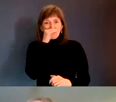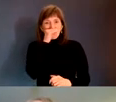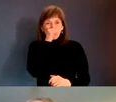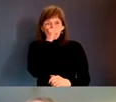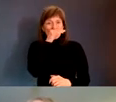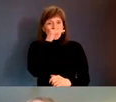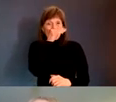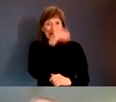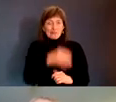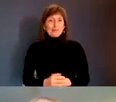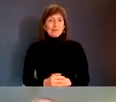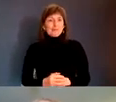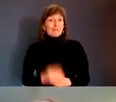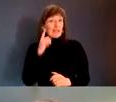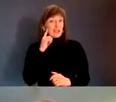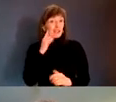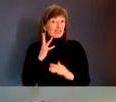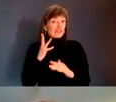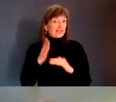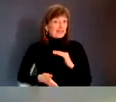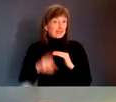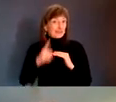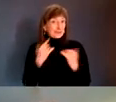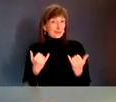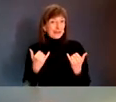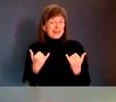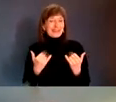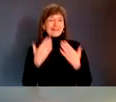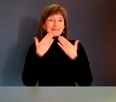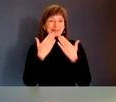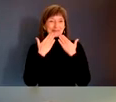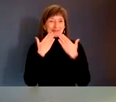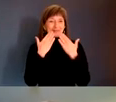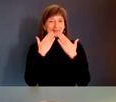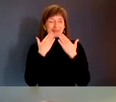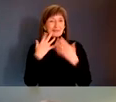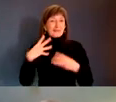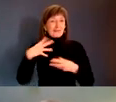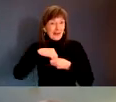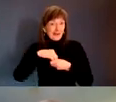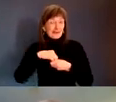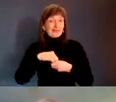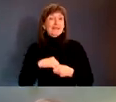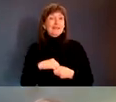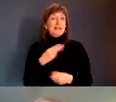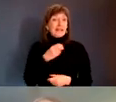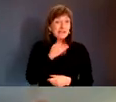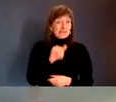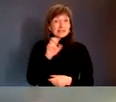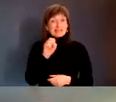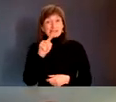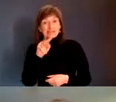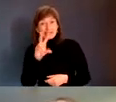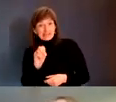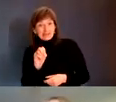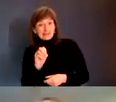Okay, everyone, I think that's probably it for today. Thank you so very, very much to Henry and Steve. I really